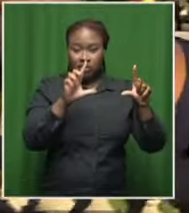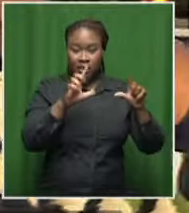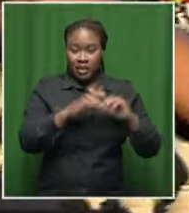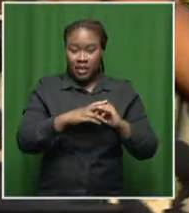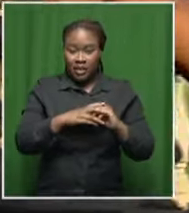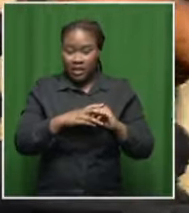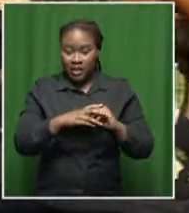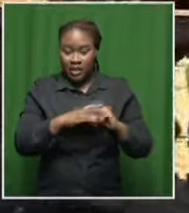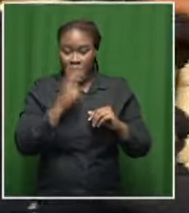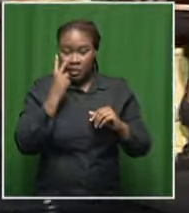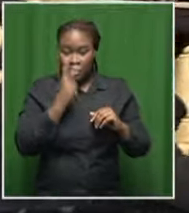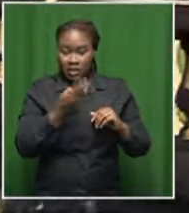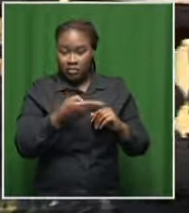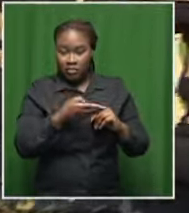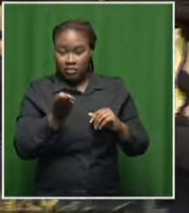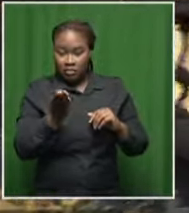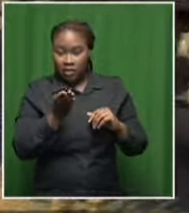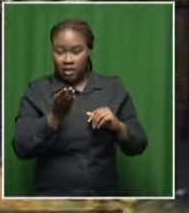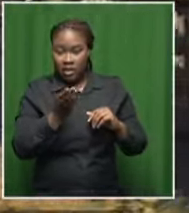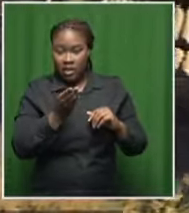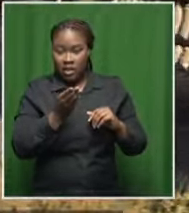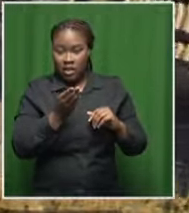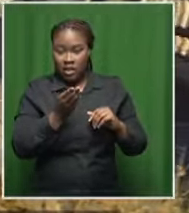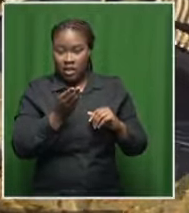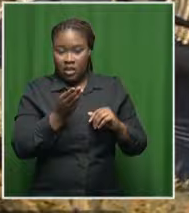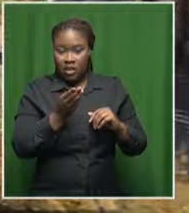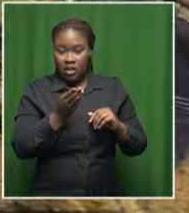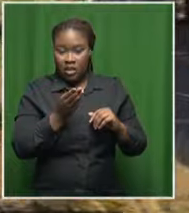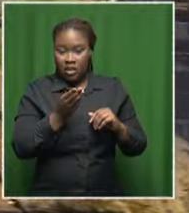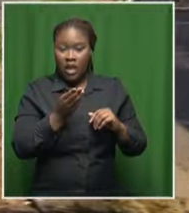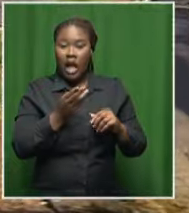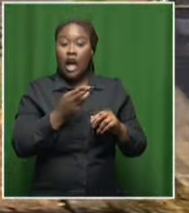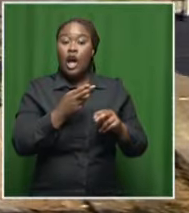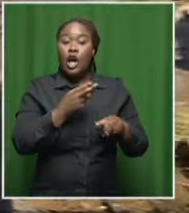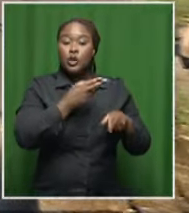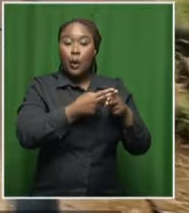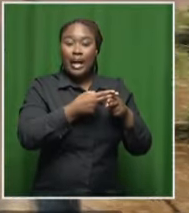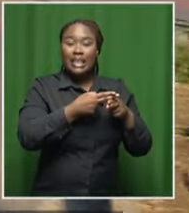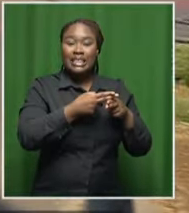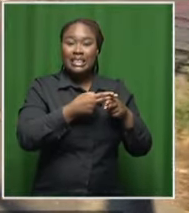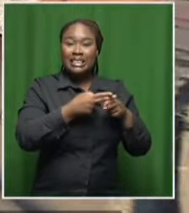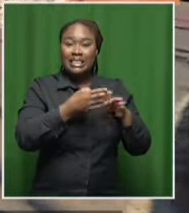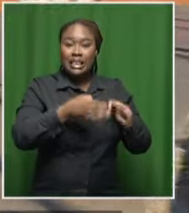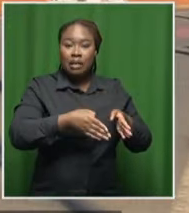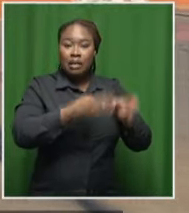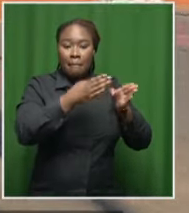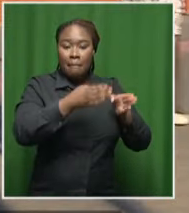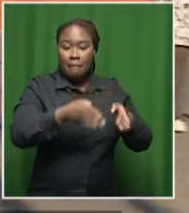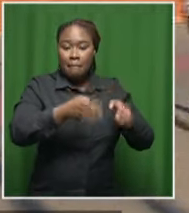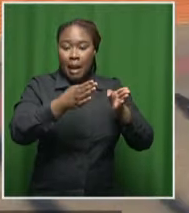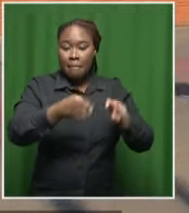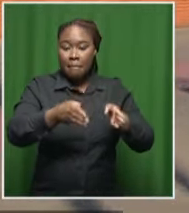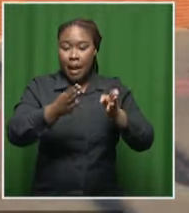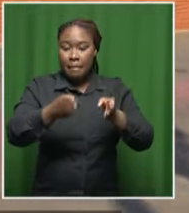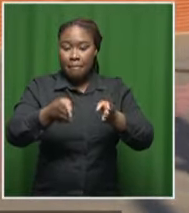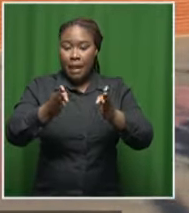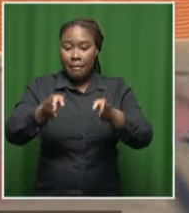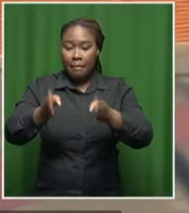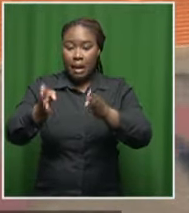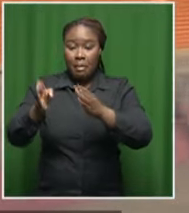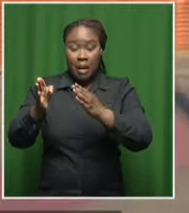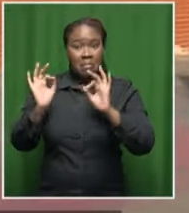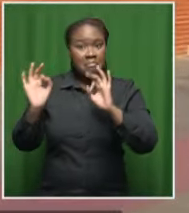rows and rows and rows and rows of outside toilets. And it just goes to show you the level